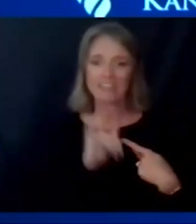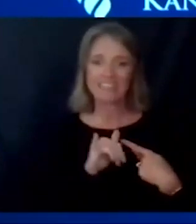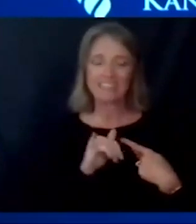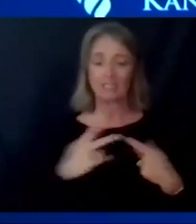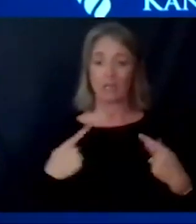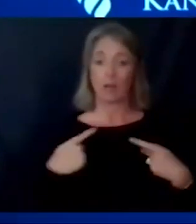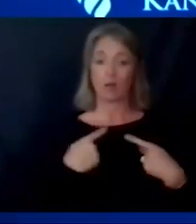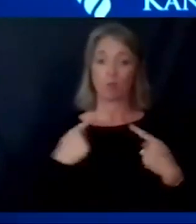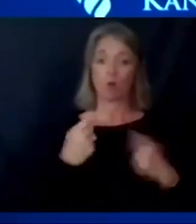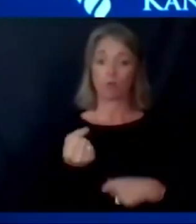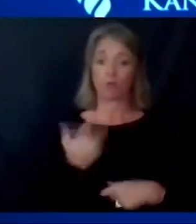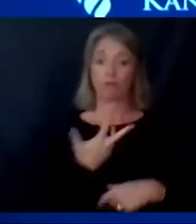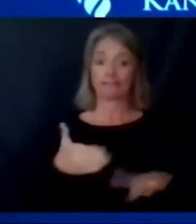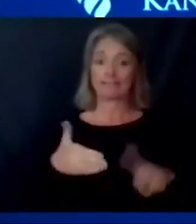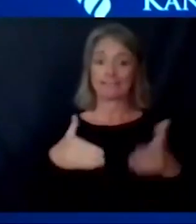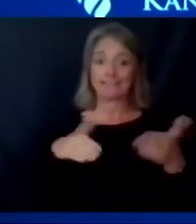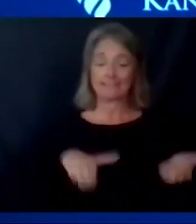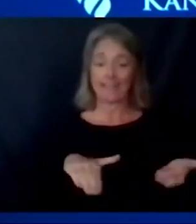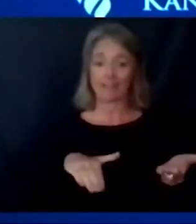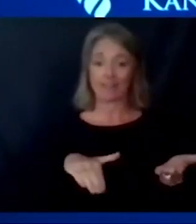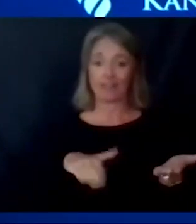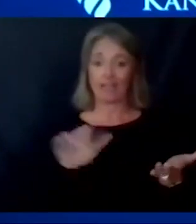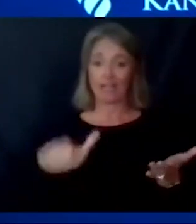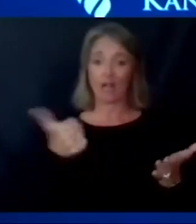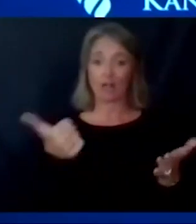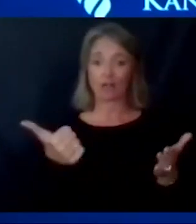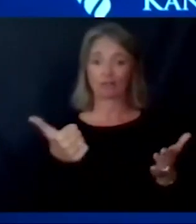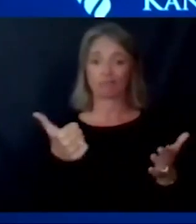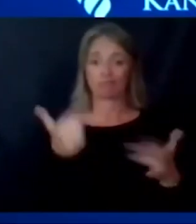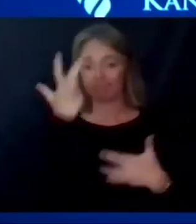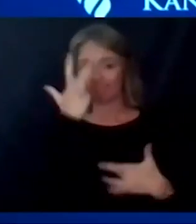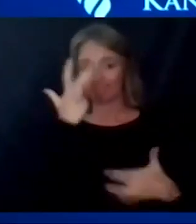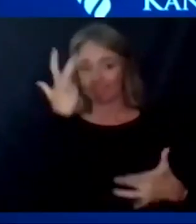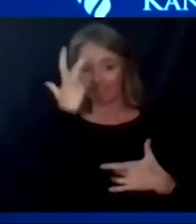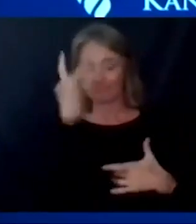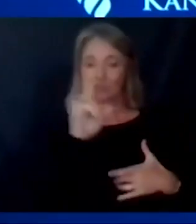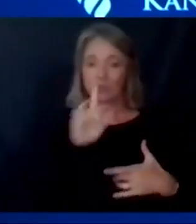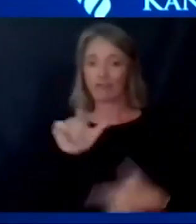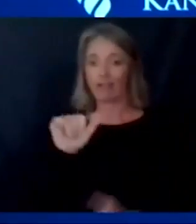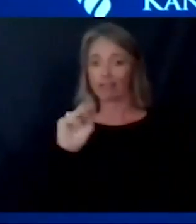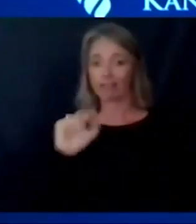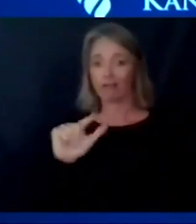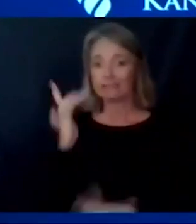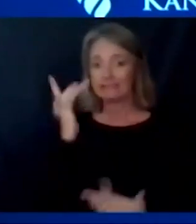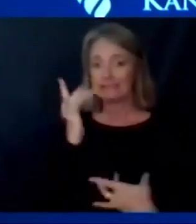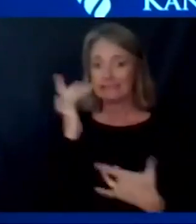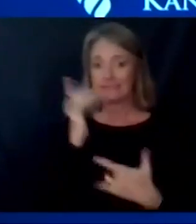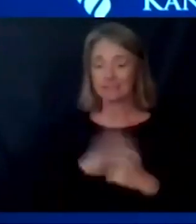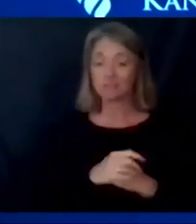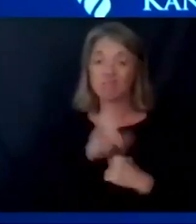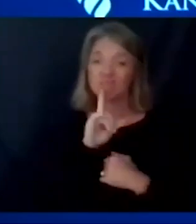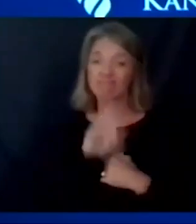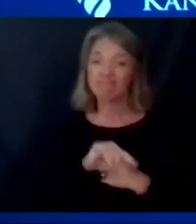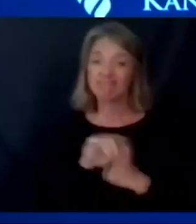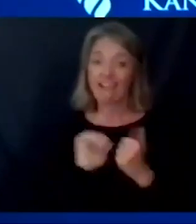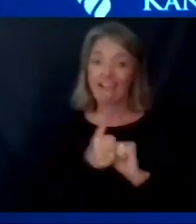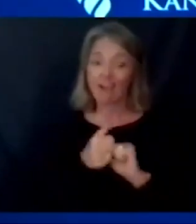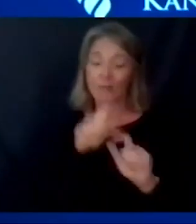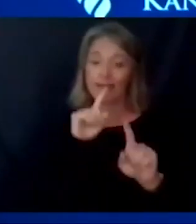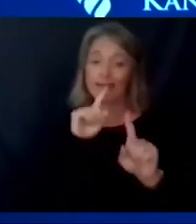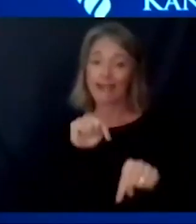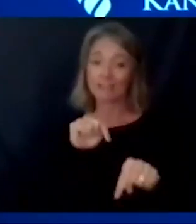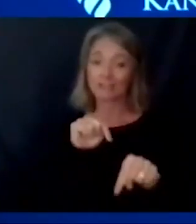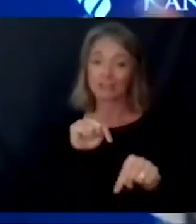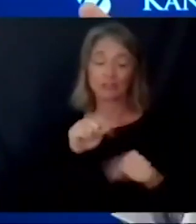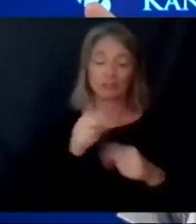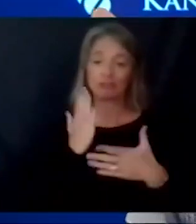contributing condition is your underlying lung disease. I think that's how we answer all these darn forms that all of us